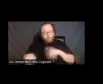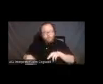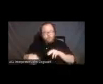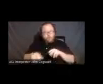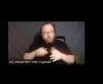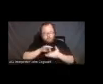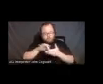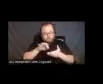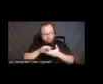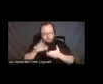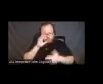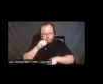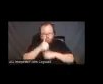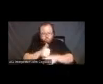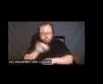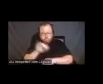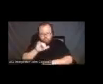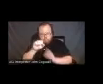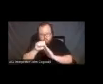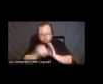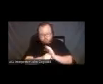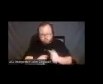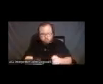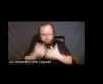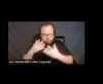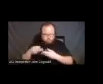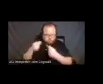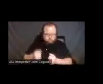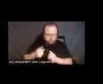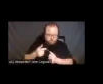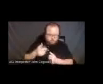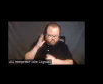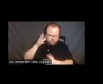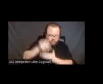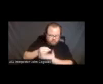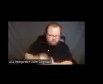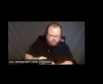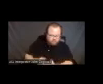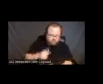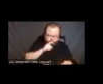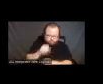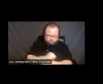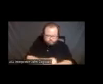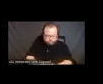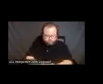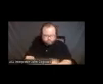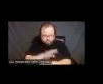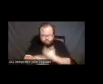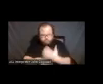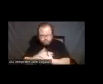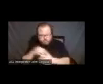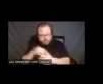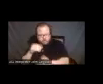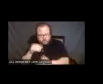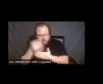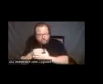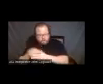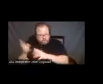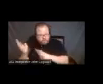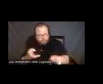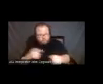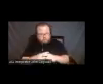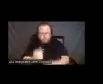reporting structure, so how money is spent, the financials essentially. But it puts all those same funding streams in one